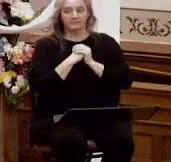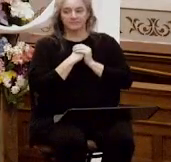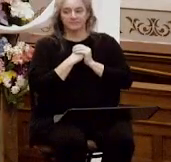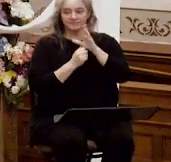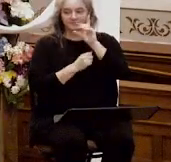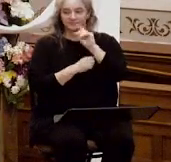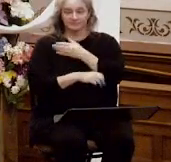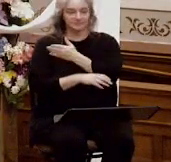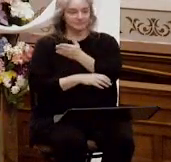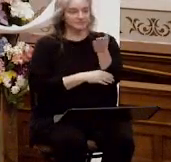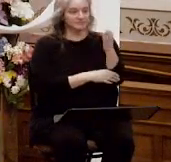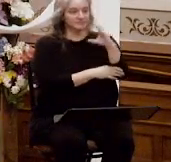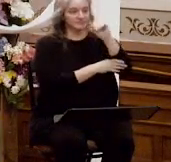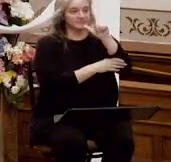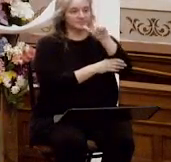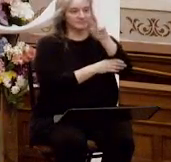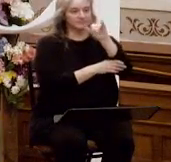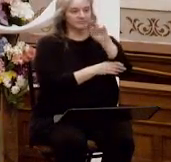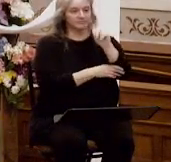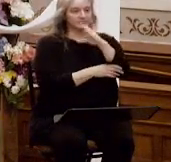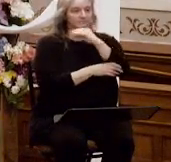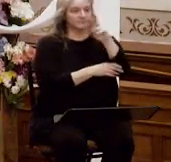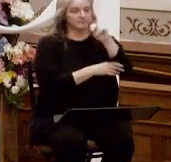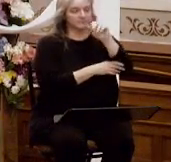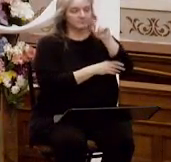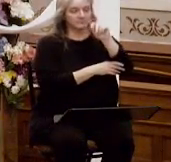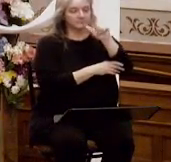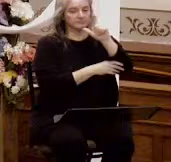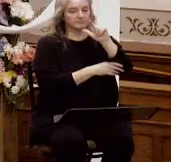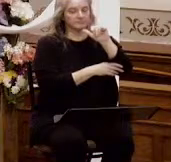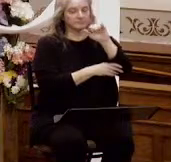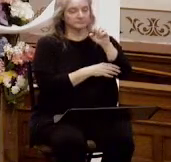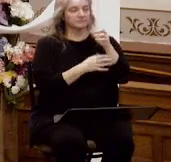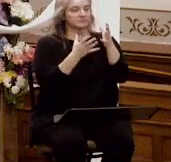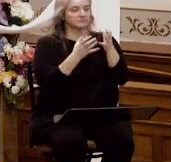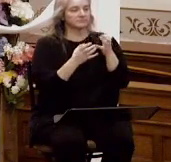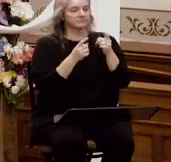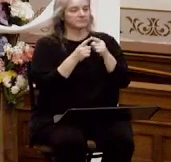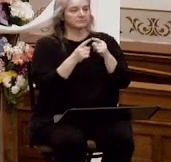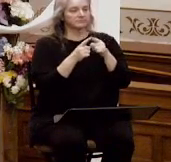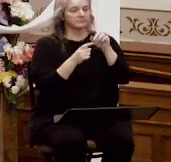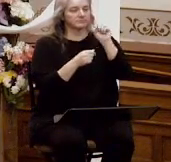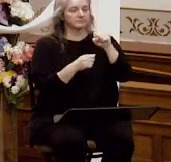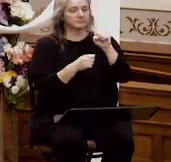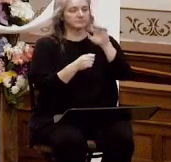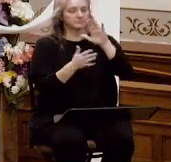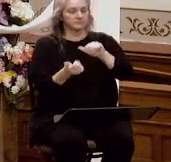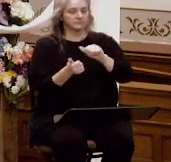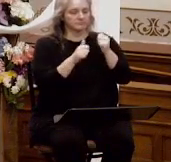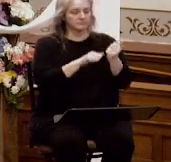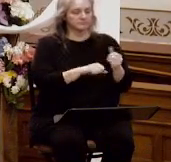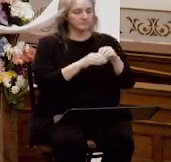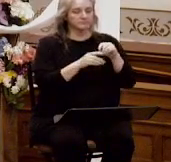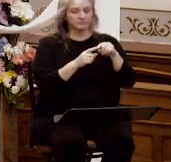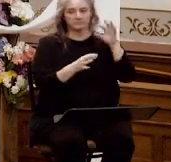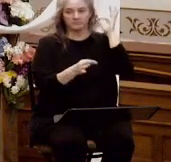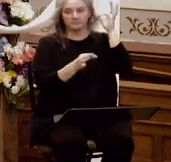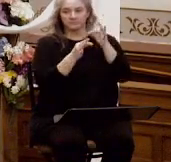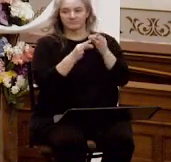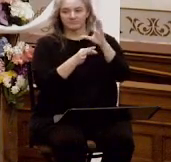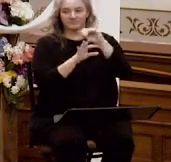Do you, Kelvin and Natalie, desire to affirm your baptism into the faith and family of Christ Jesus?